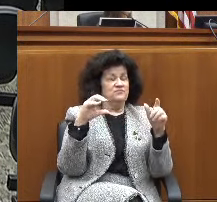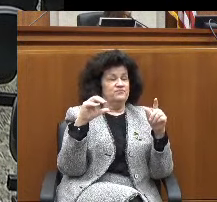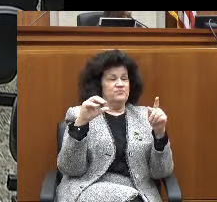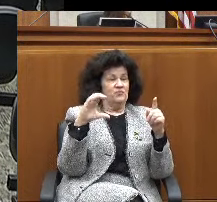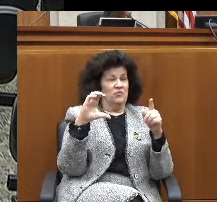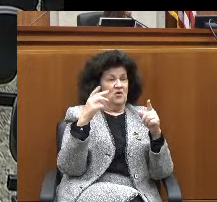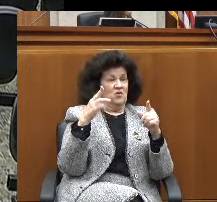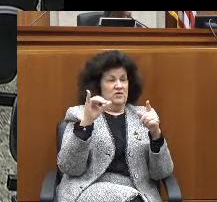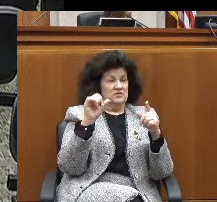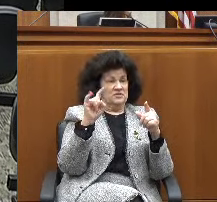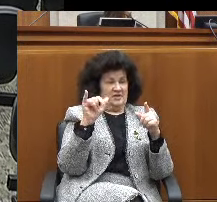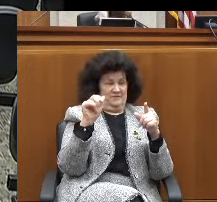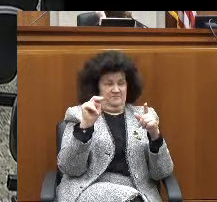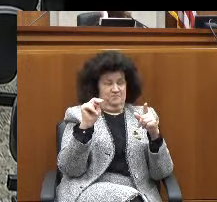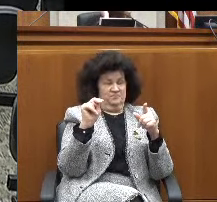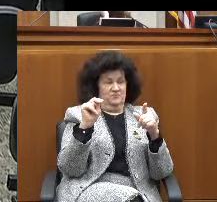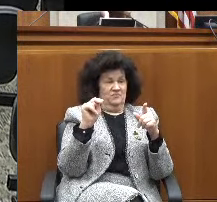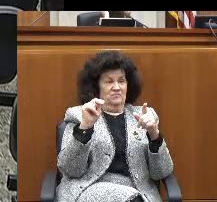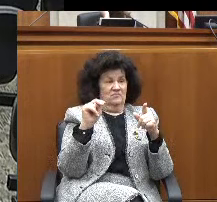Grandney.